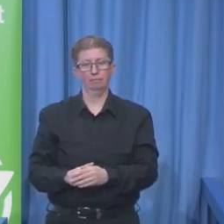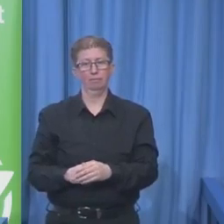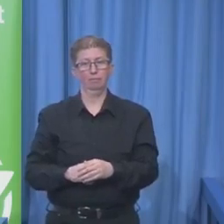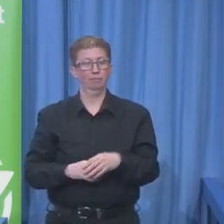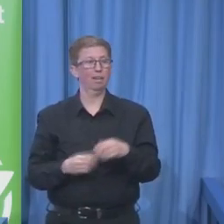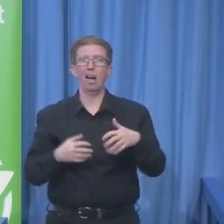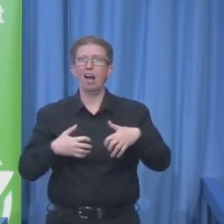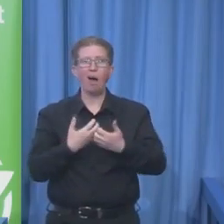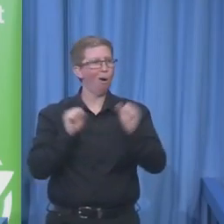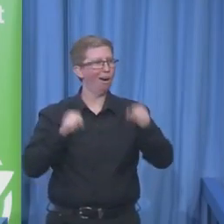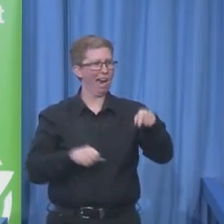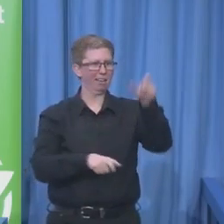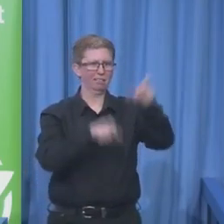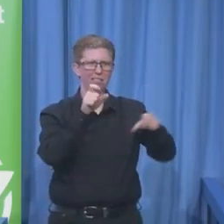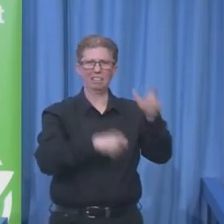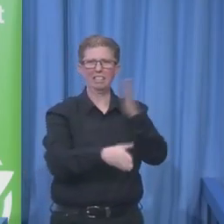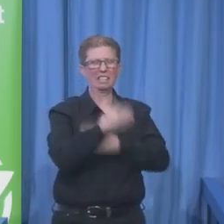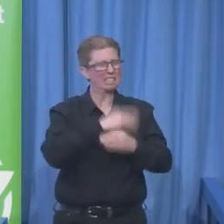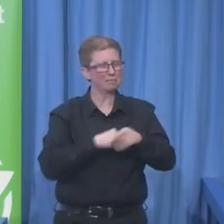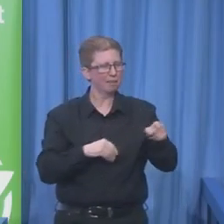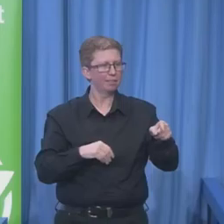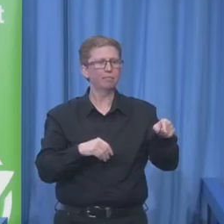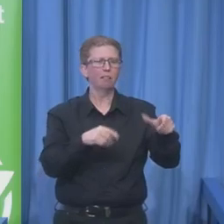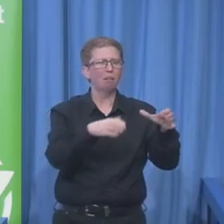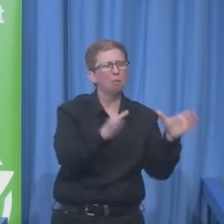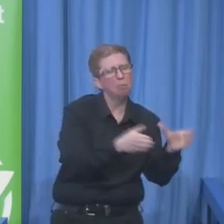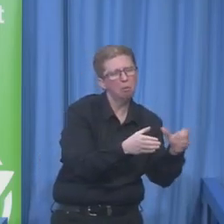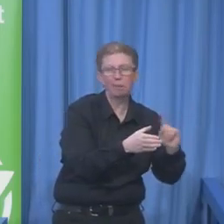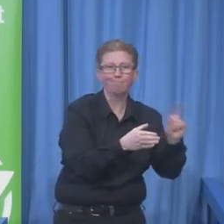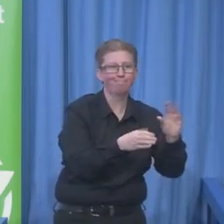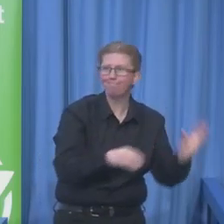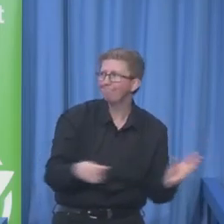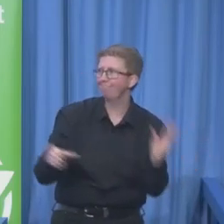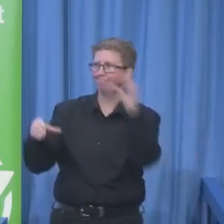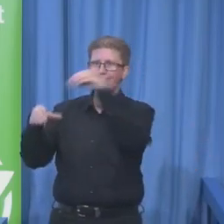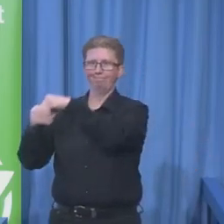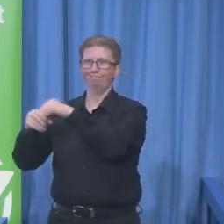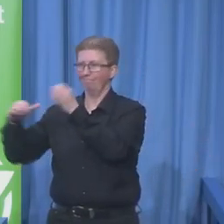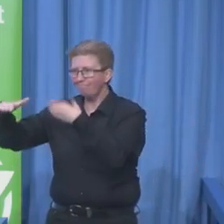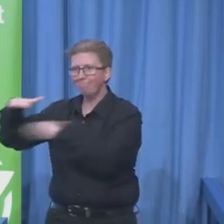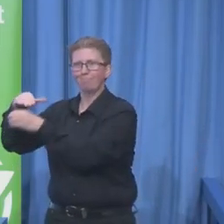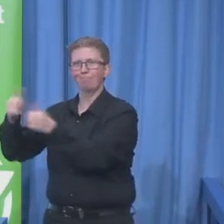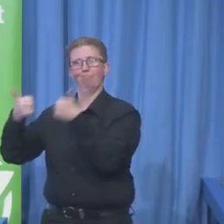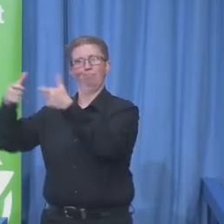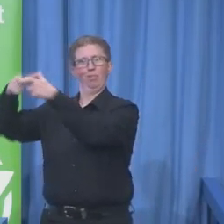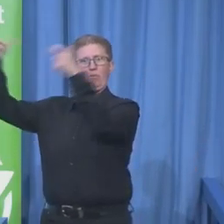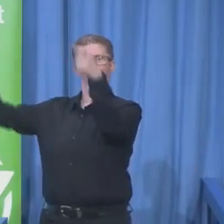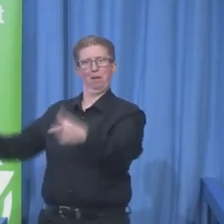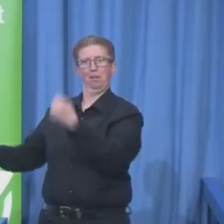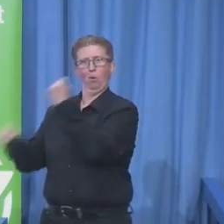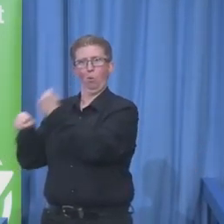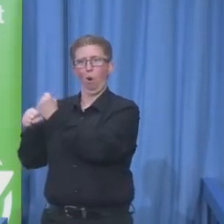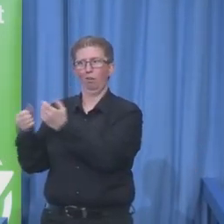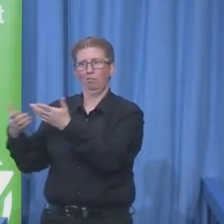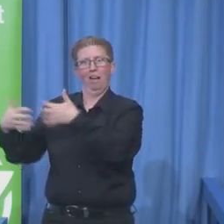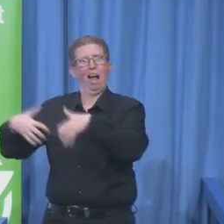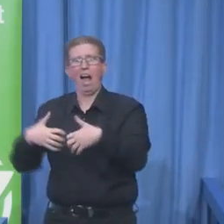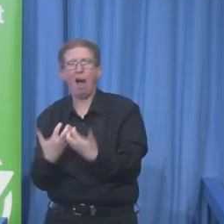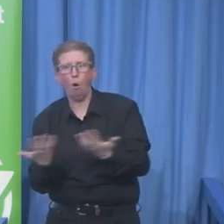not automatically in line with Article 27 of the CRPD. The criteria described in